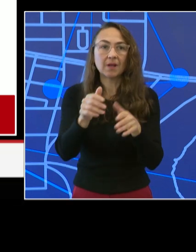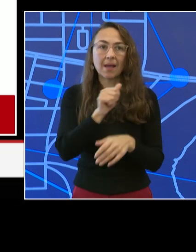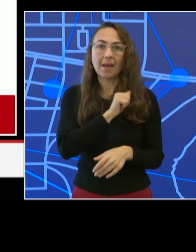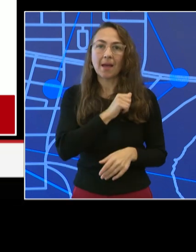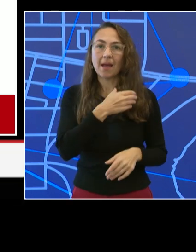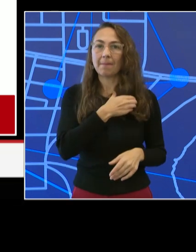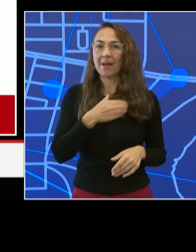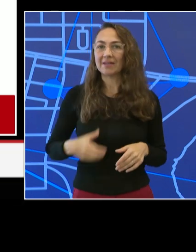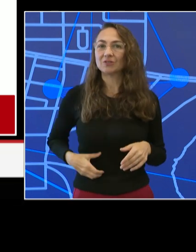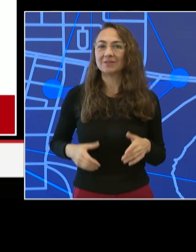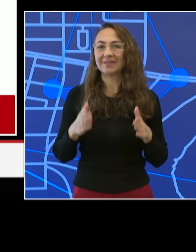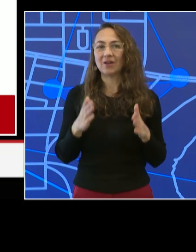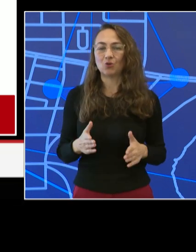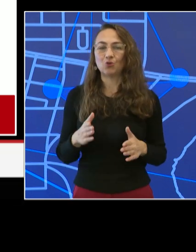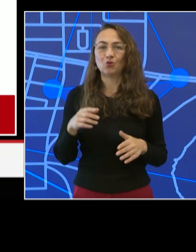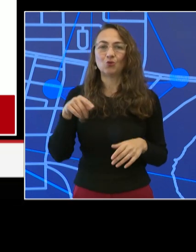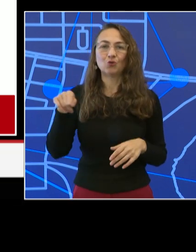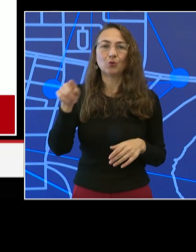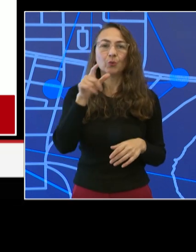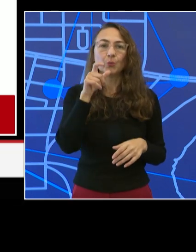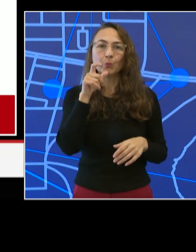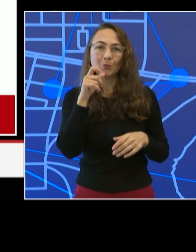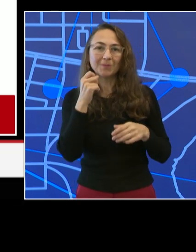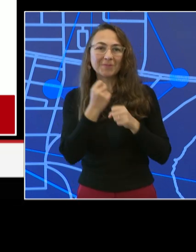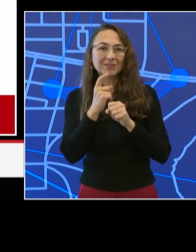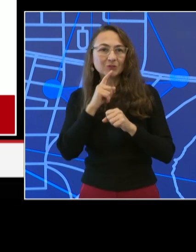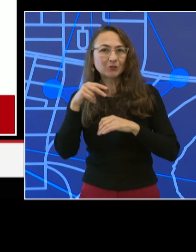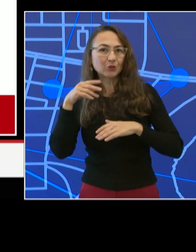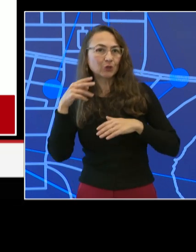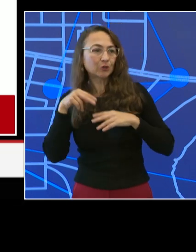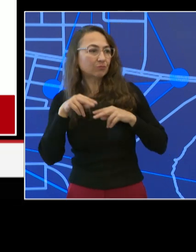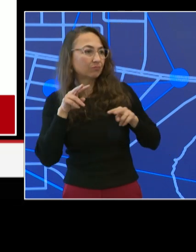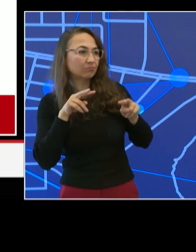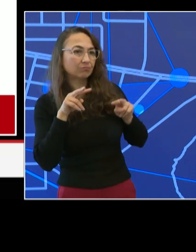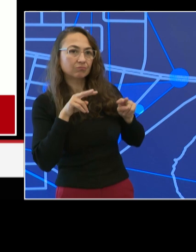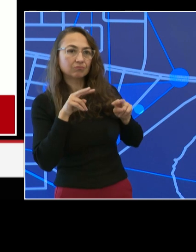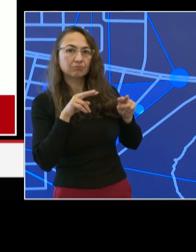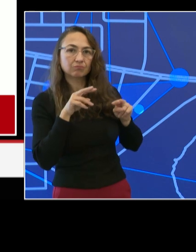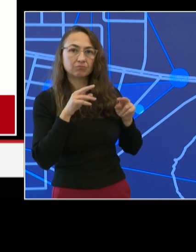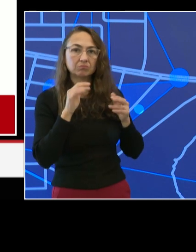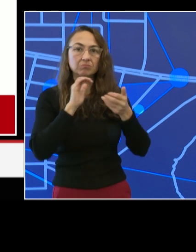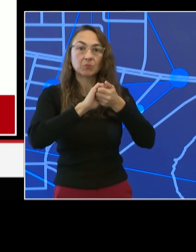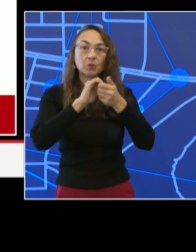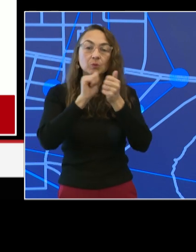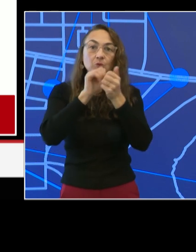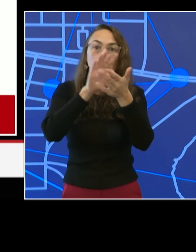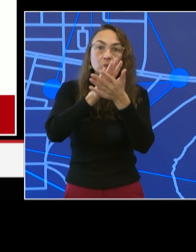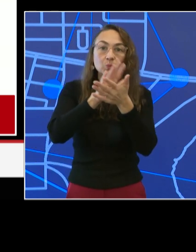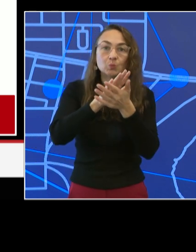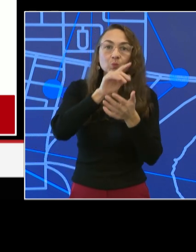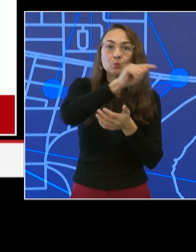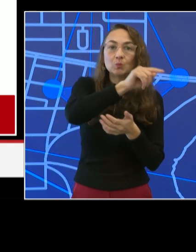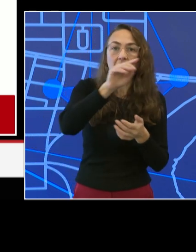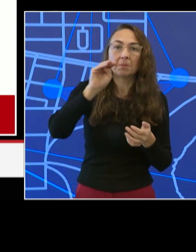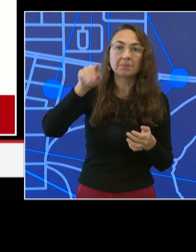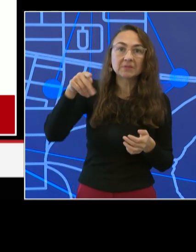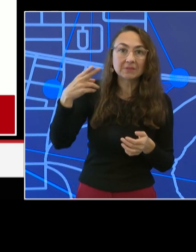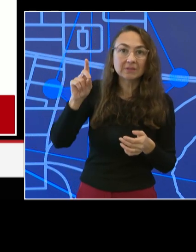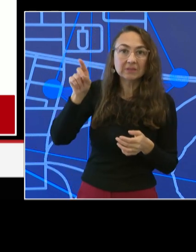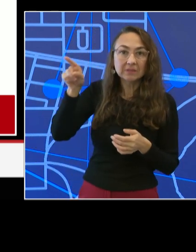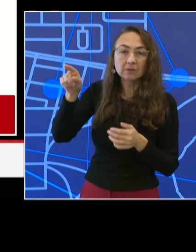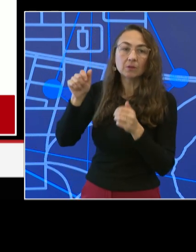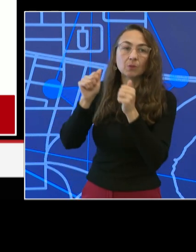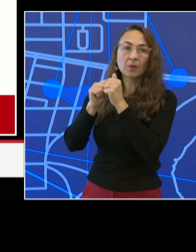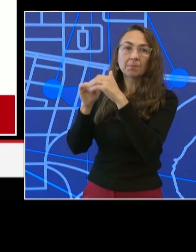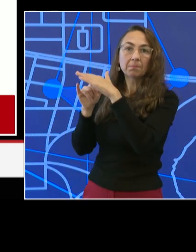violence interrupters, with schools, with MPD, with Metro Transit, on an everyday, all-day basis to help